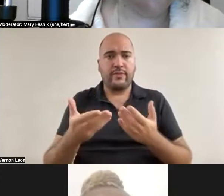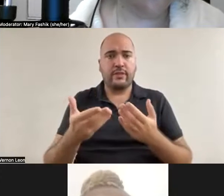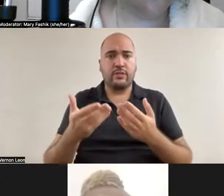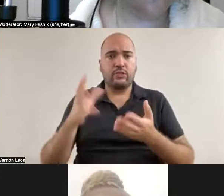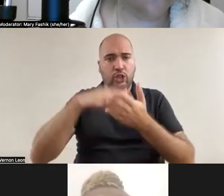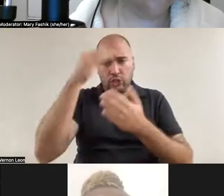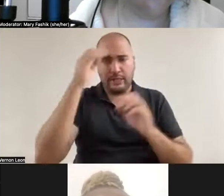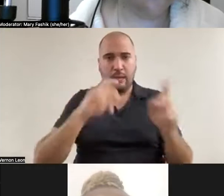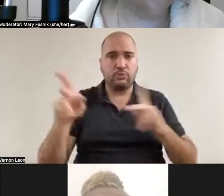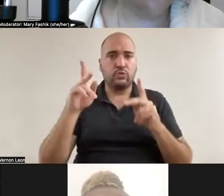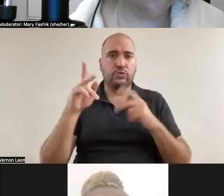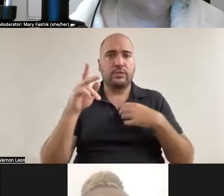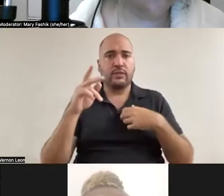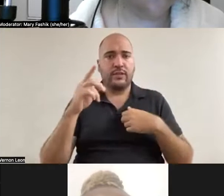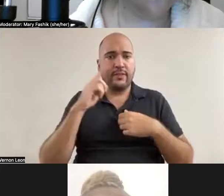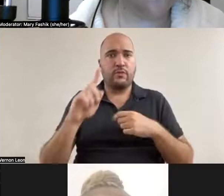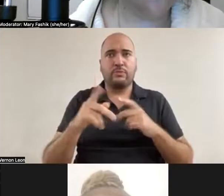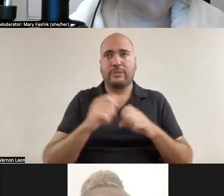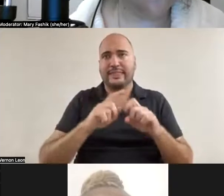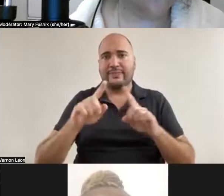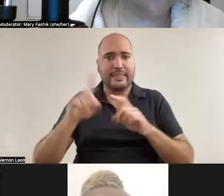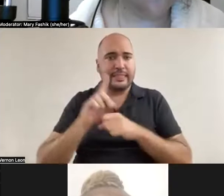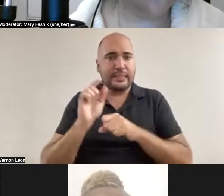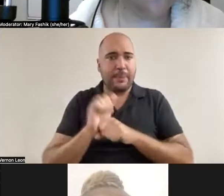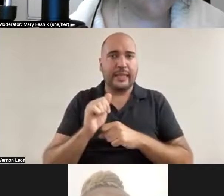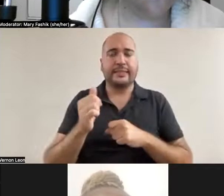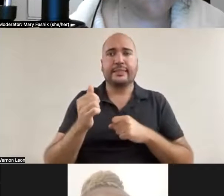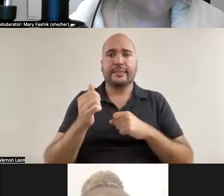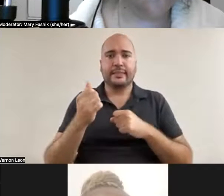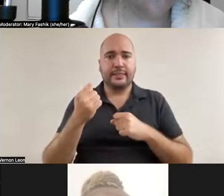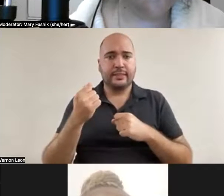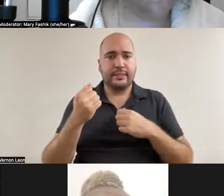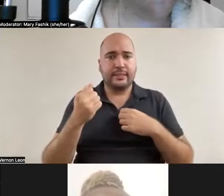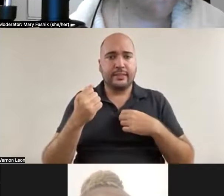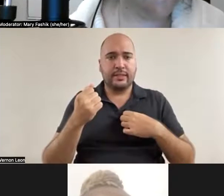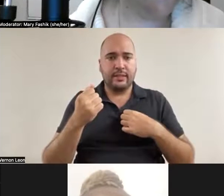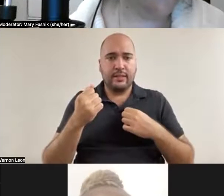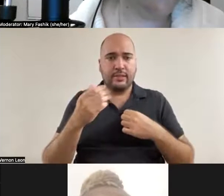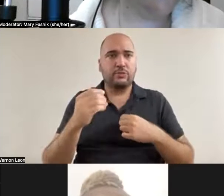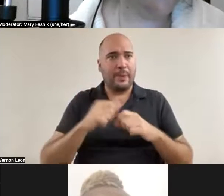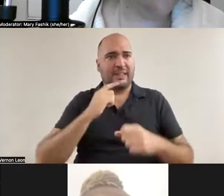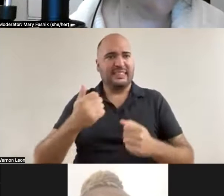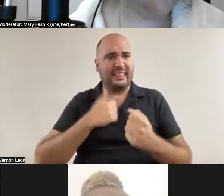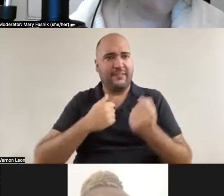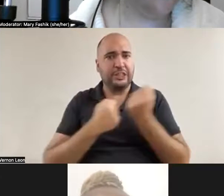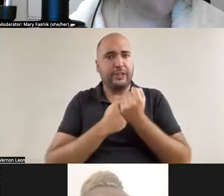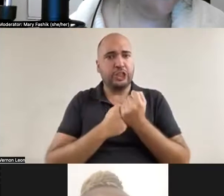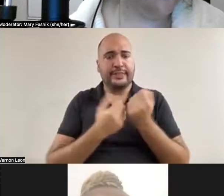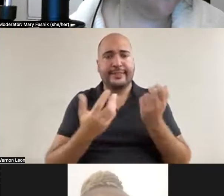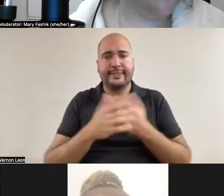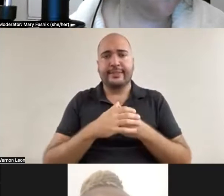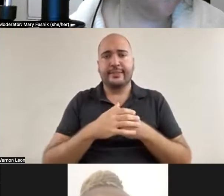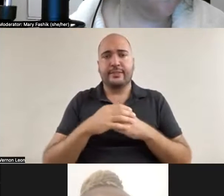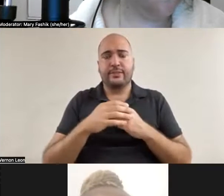learning opportunities for people with disabilities, so that we will be self-sufficient. So you will